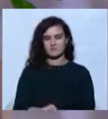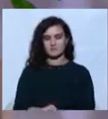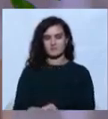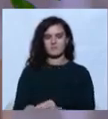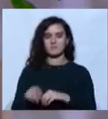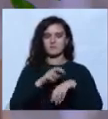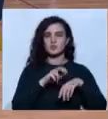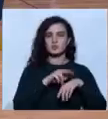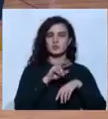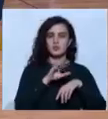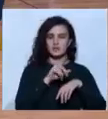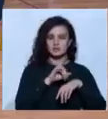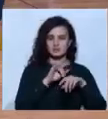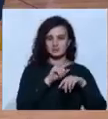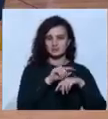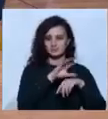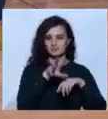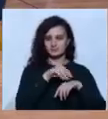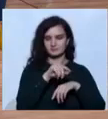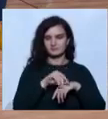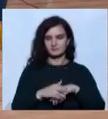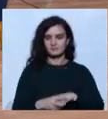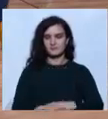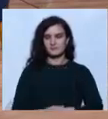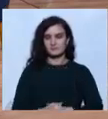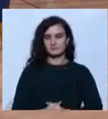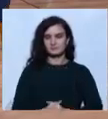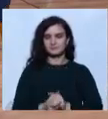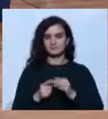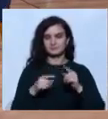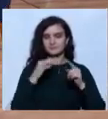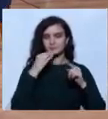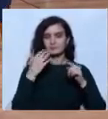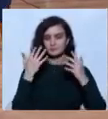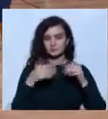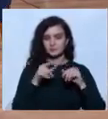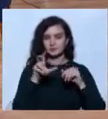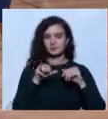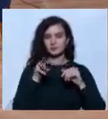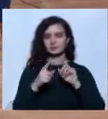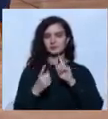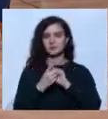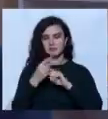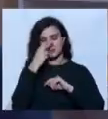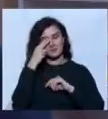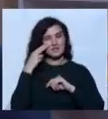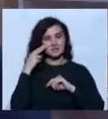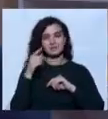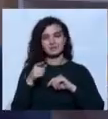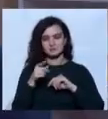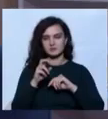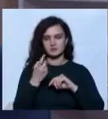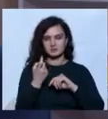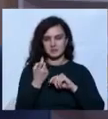Livesey, Trelawney, and the captain of the ship. After arriving on Treasure Island, Jim meets a pirate named Ben